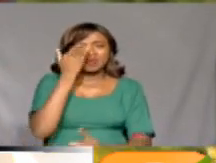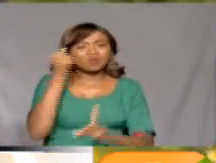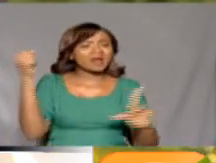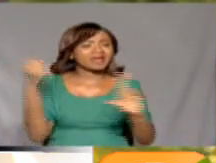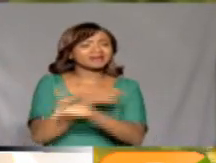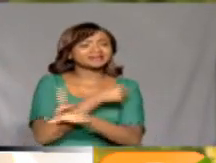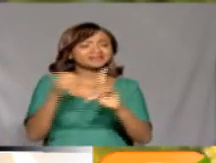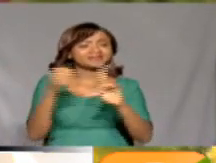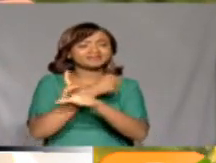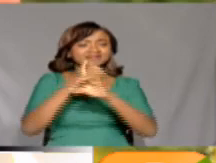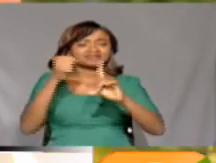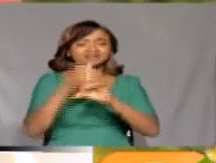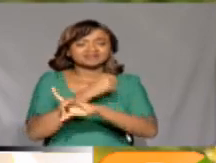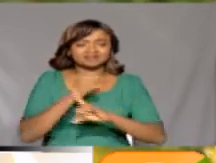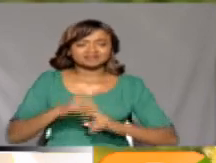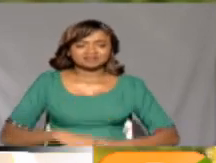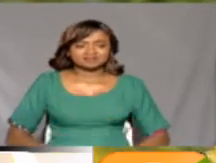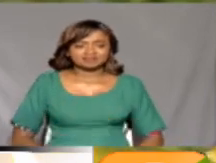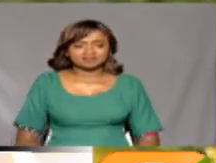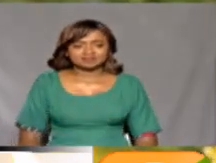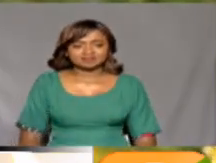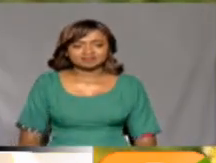of Moi's age. Mm-hmm.